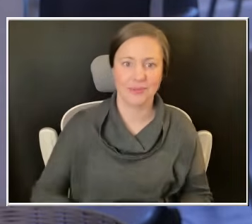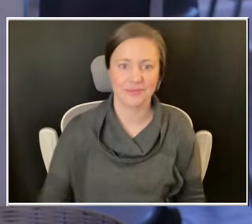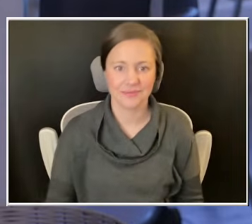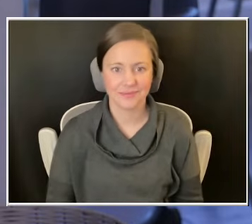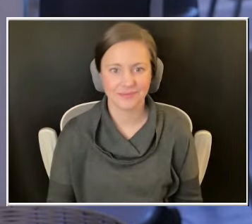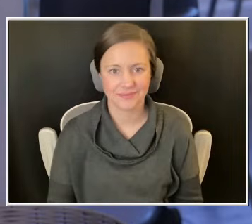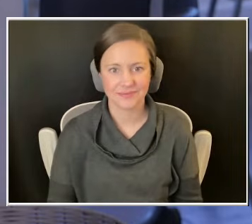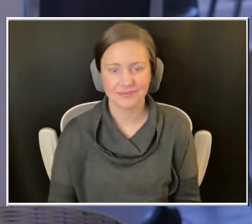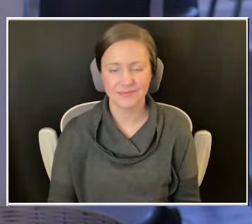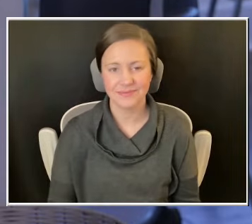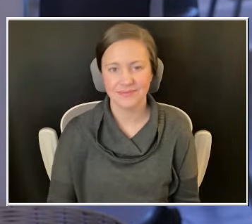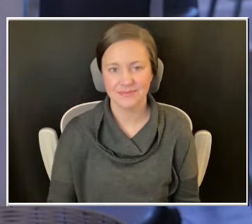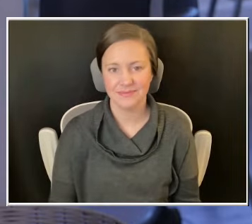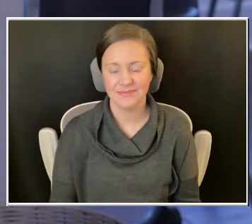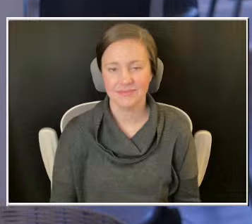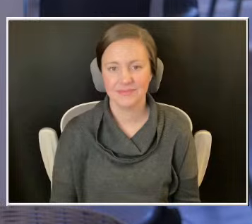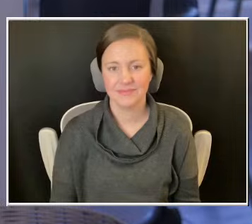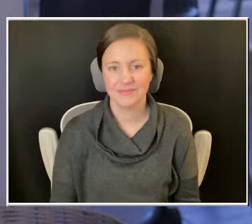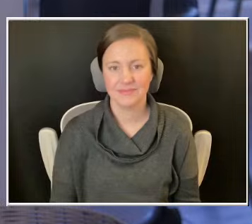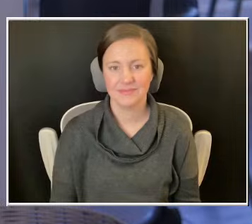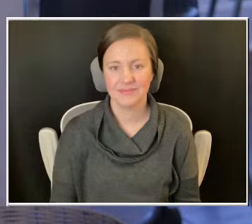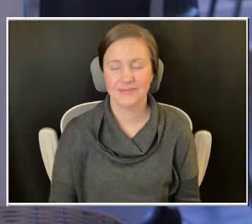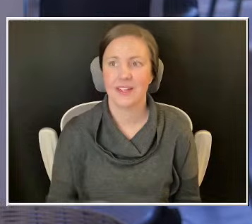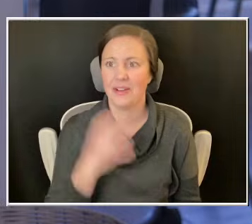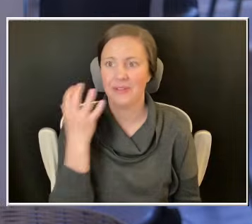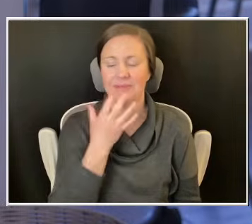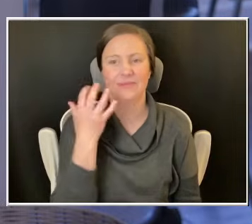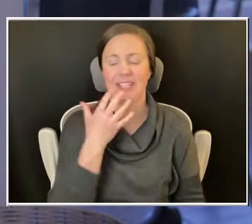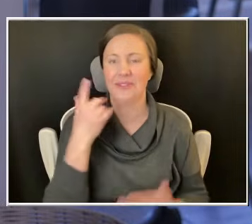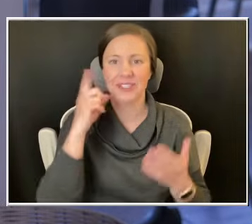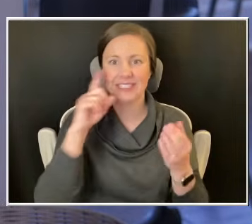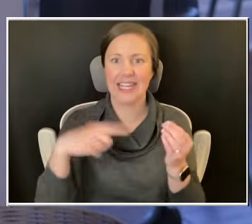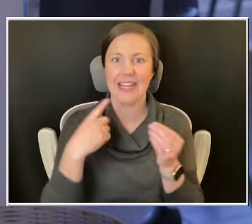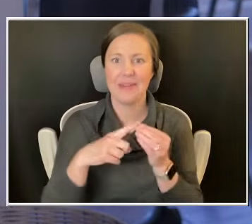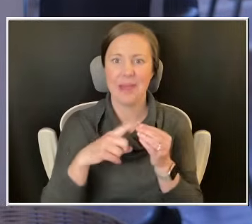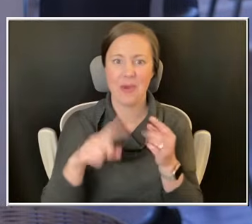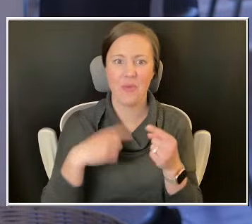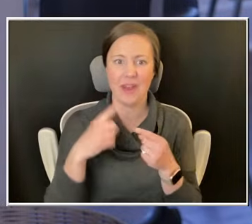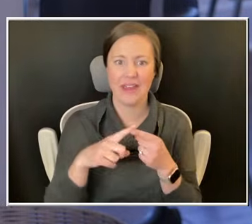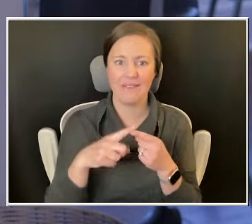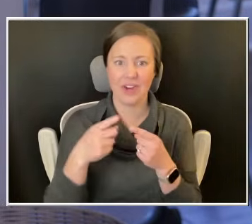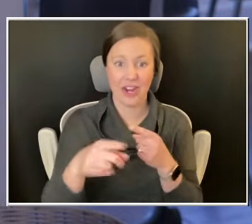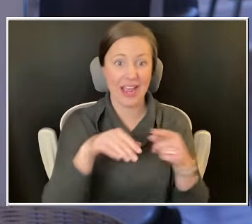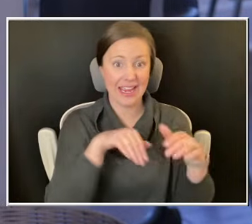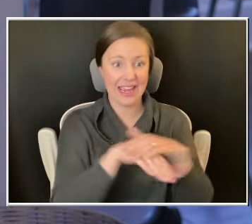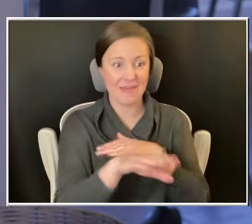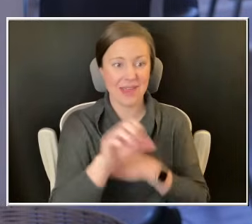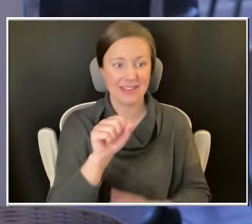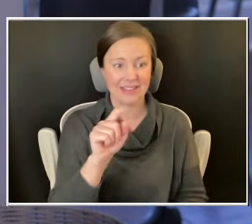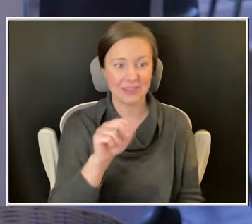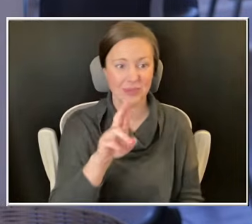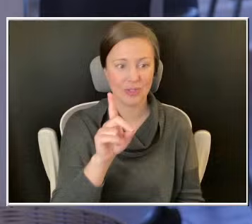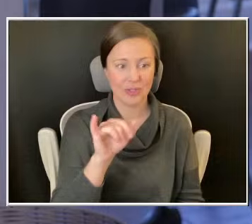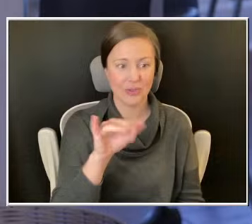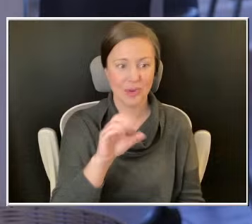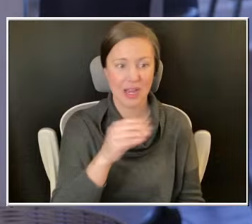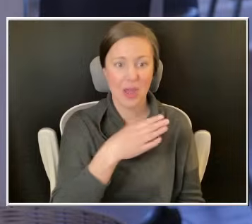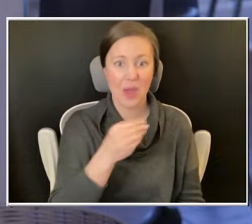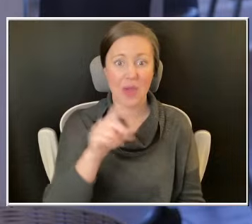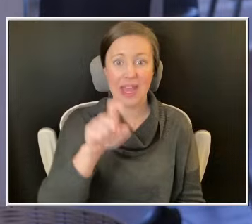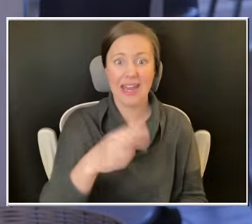goodness. I was just thinking about when I came in to the studio and I had to wear a